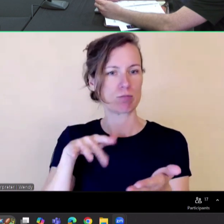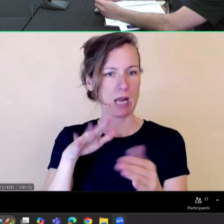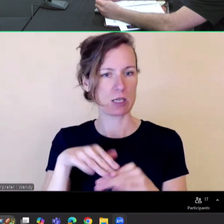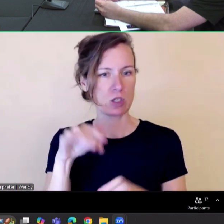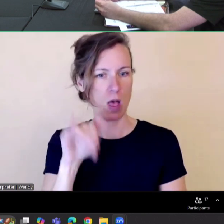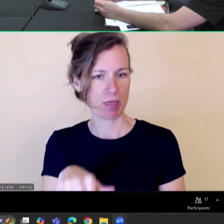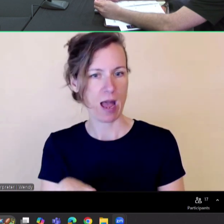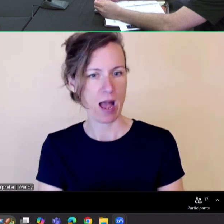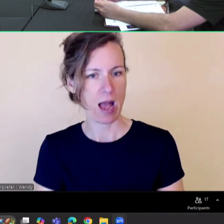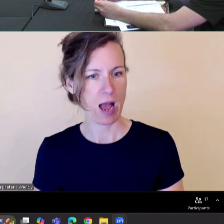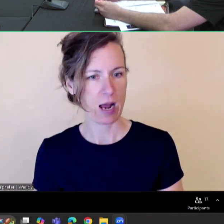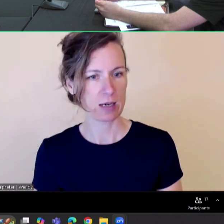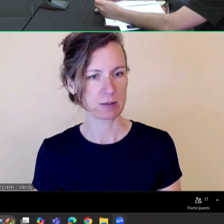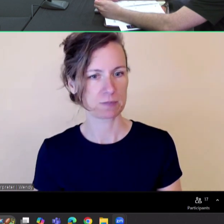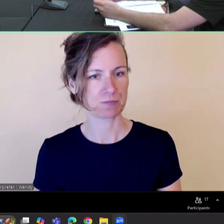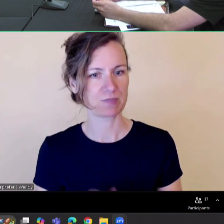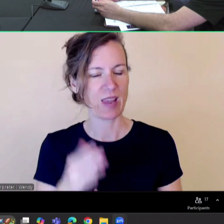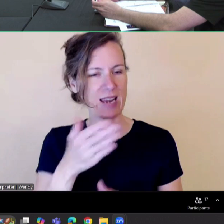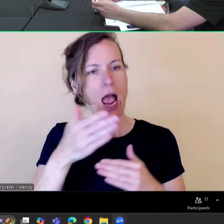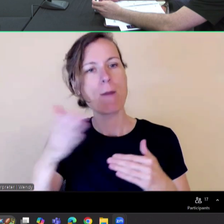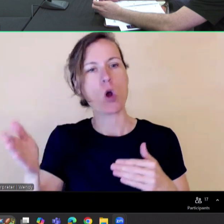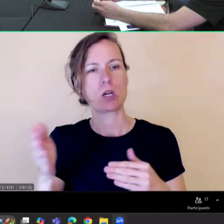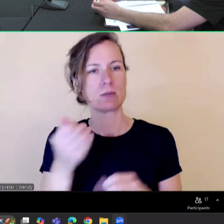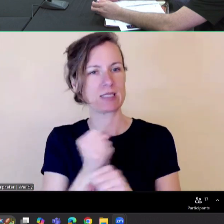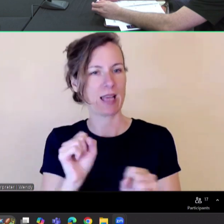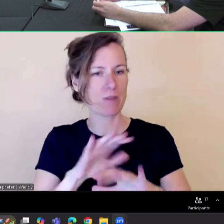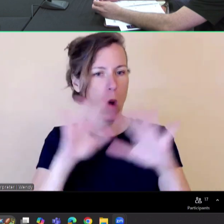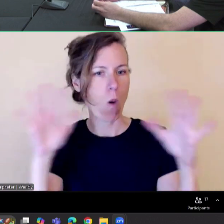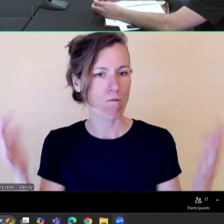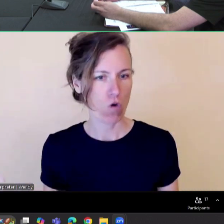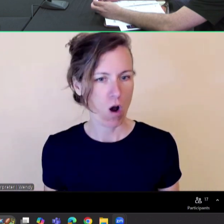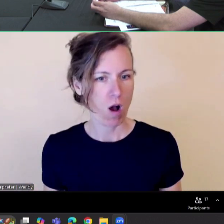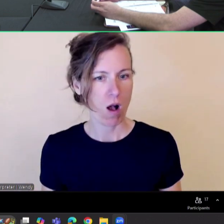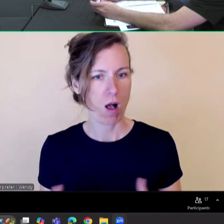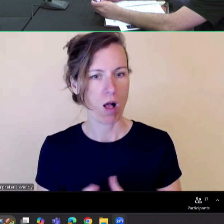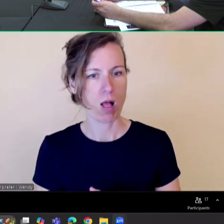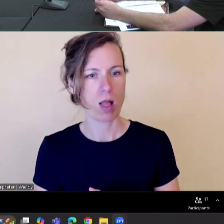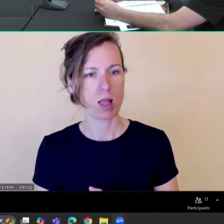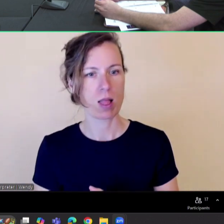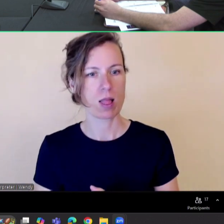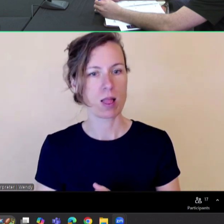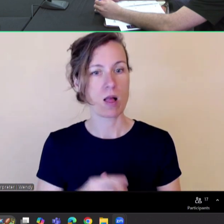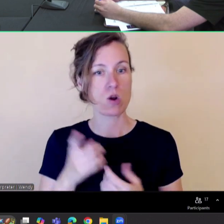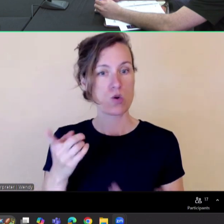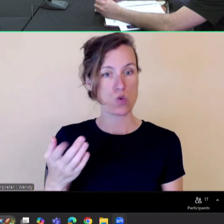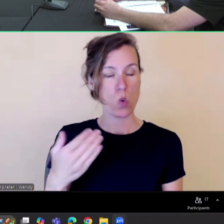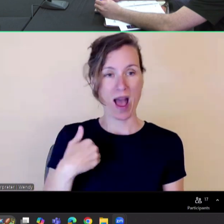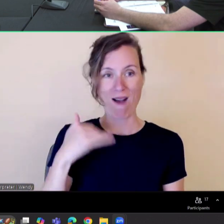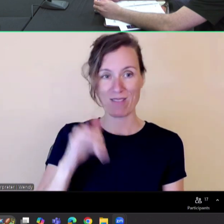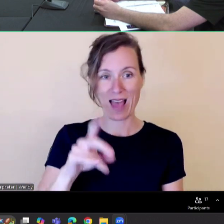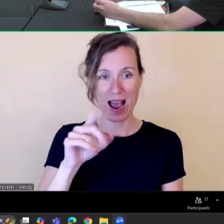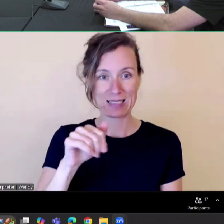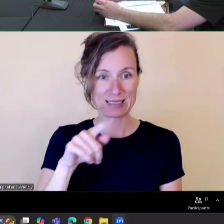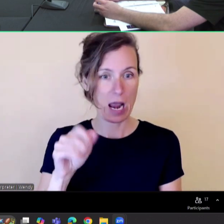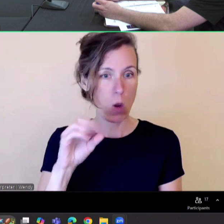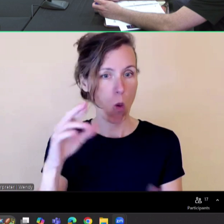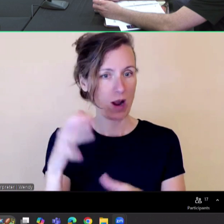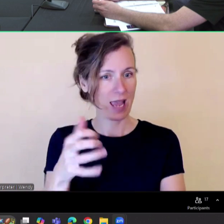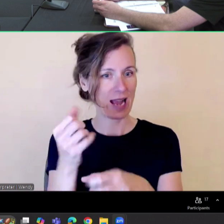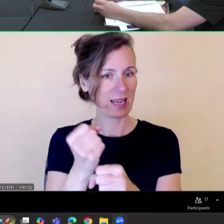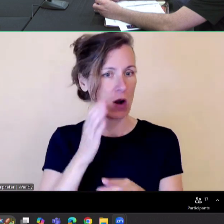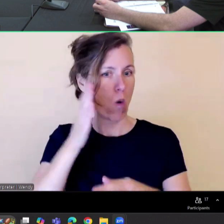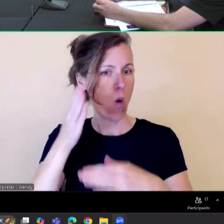from our neighboring communities. I would just caution the town to say, you know, do we have to be tip of the spear on this tool? Can we